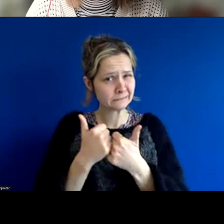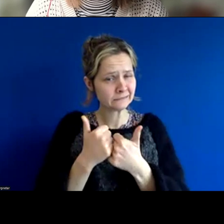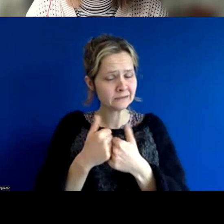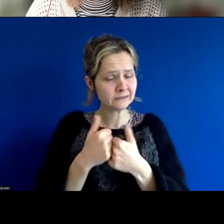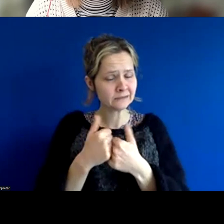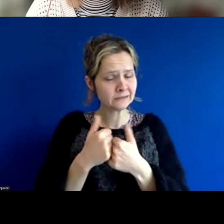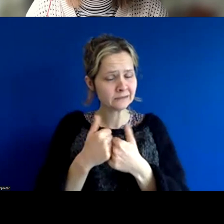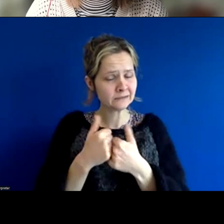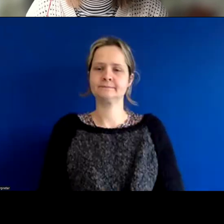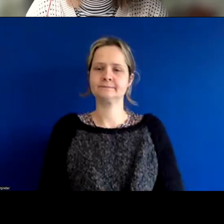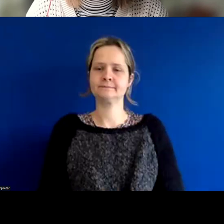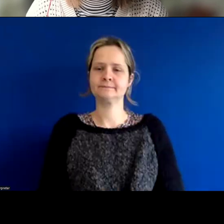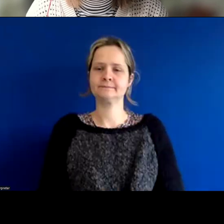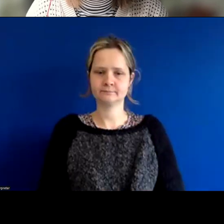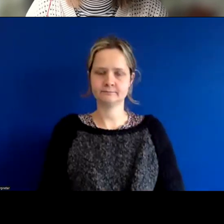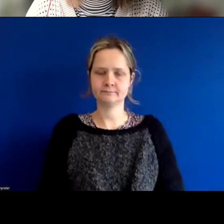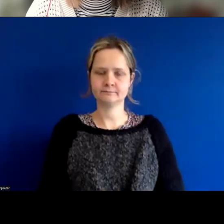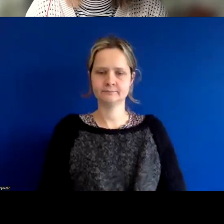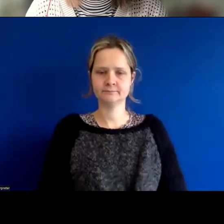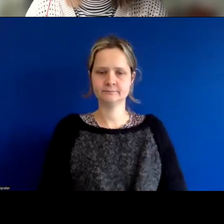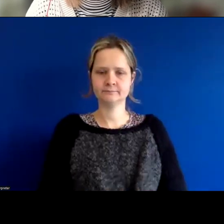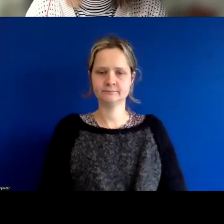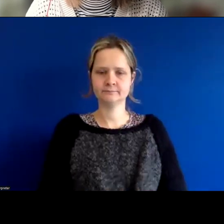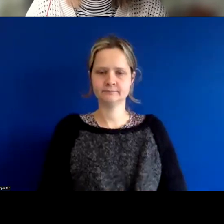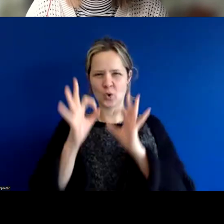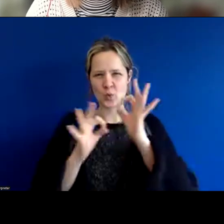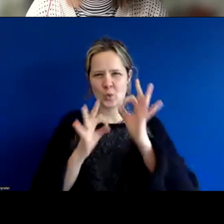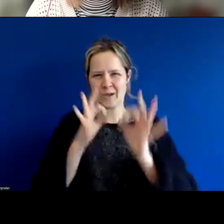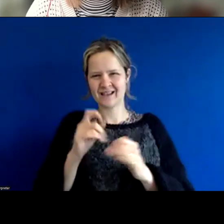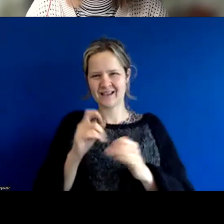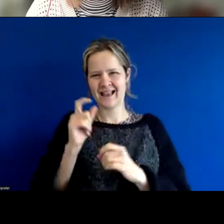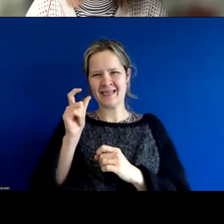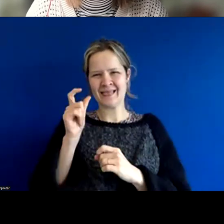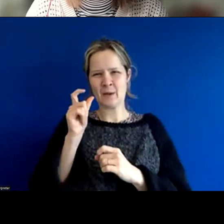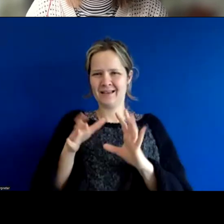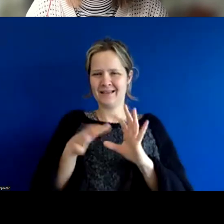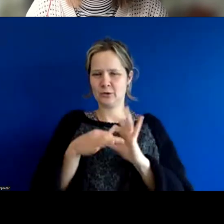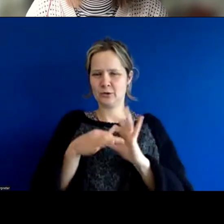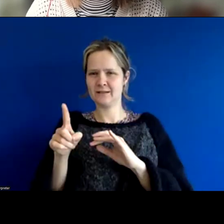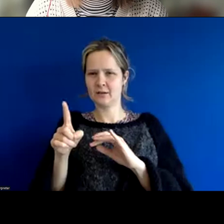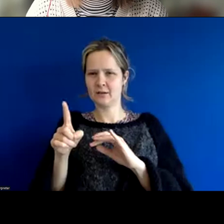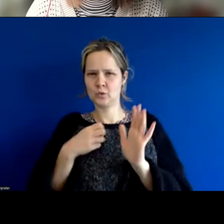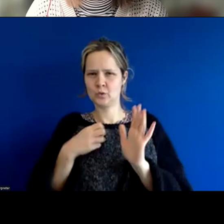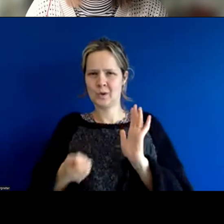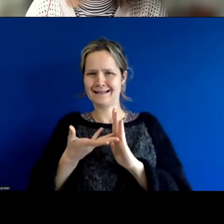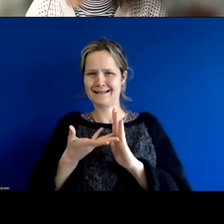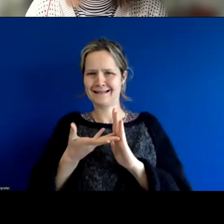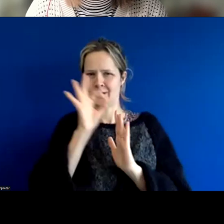I can see as well, even from some of the questions we've already had a little bit about, but if I can add